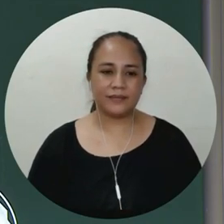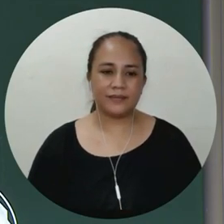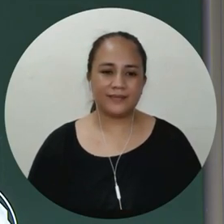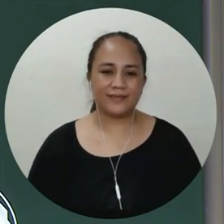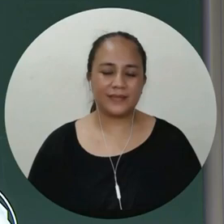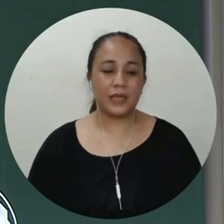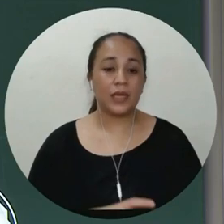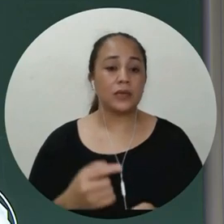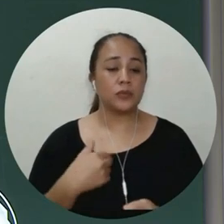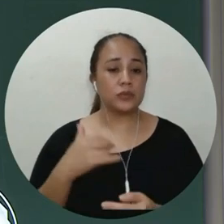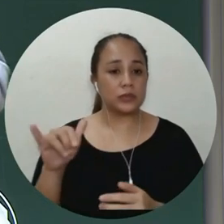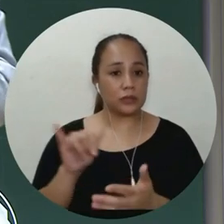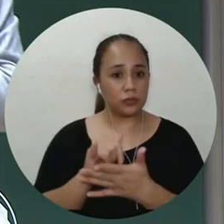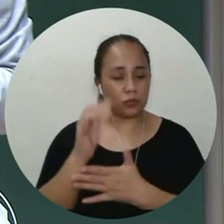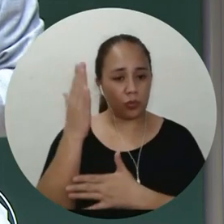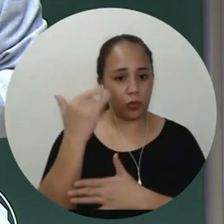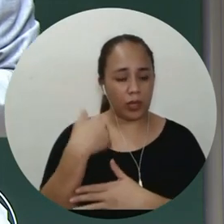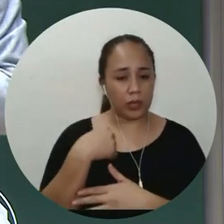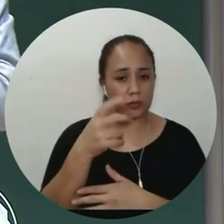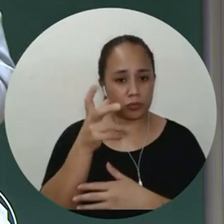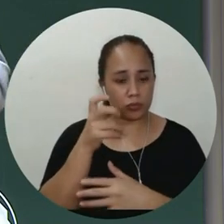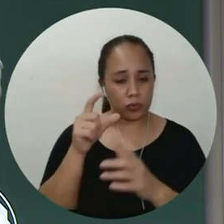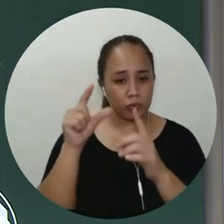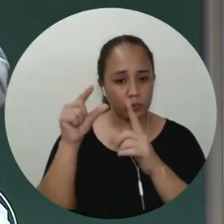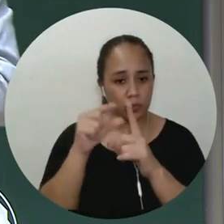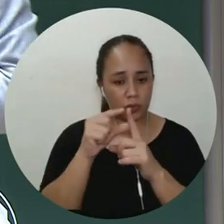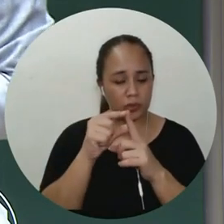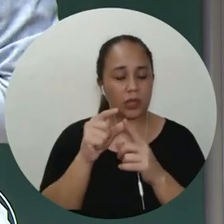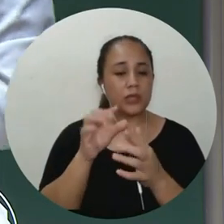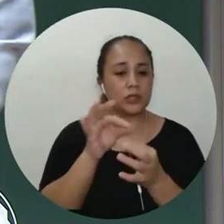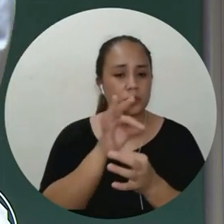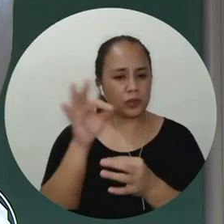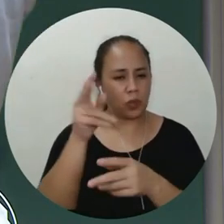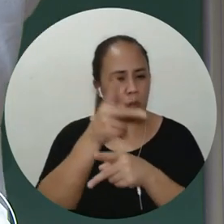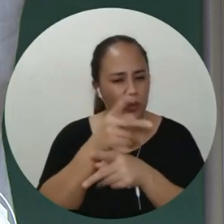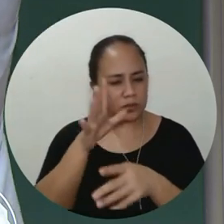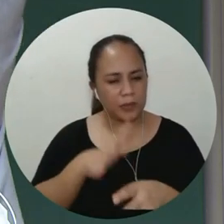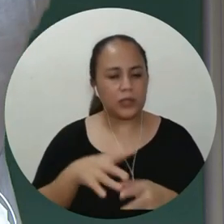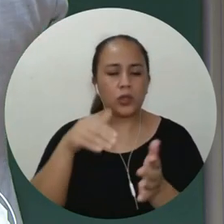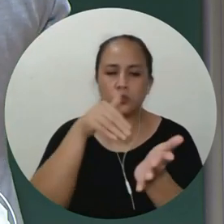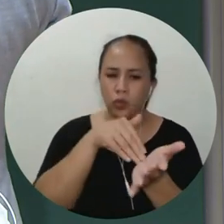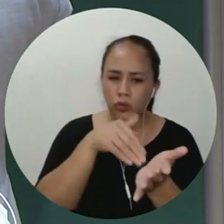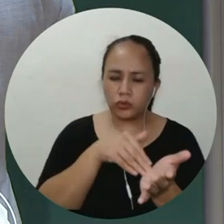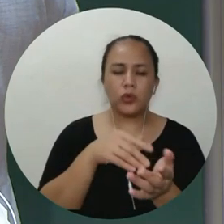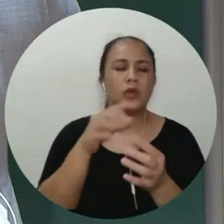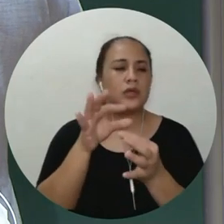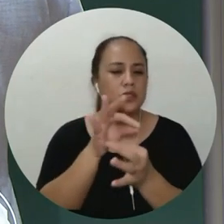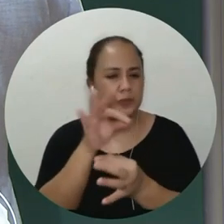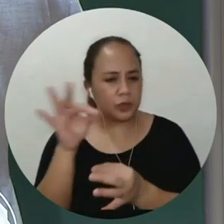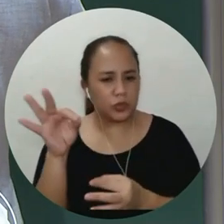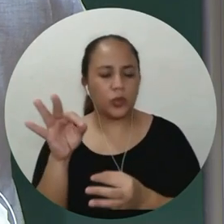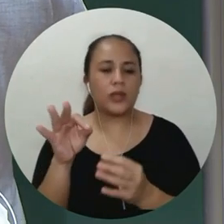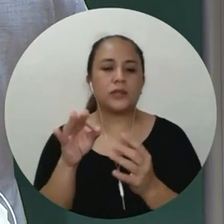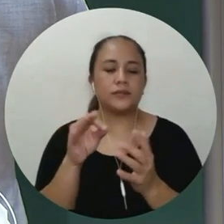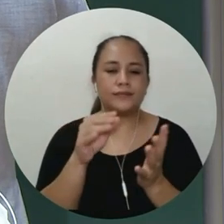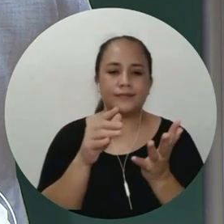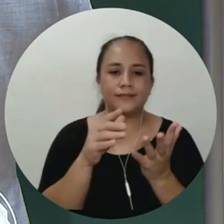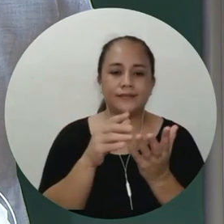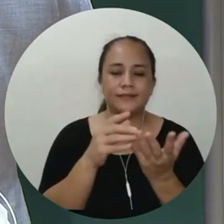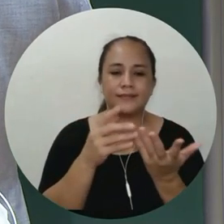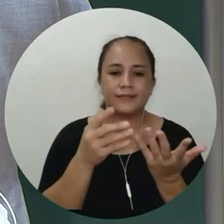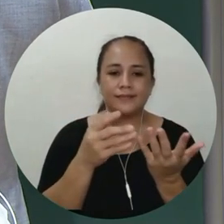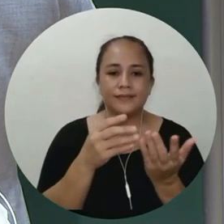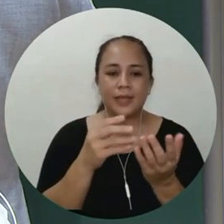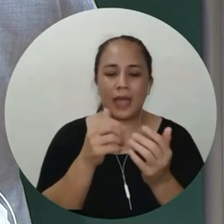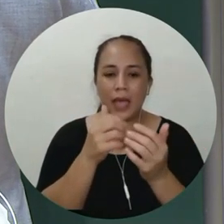And that's why when you hear this word spiritual watchman, spiritual doctor and spiritual ambassador, you must edit, design and draft this into your life and make it